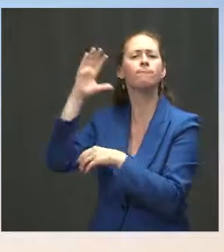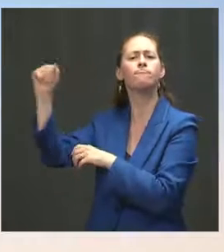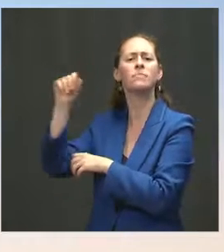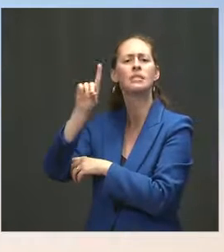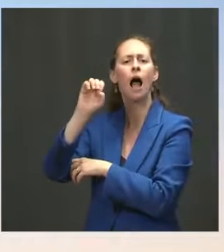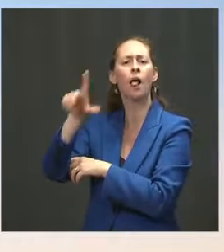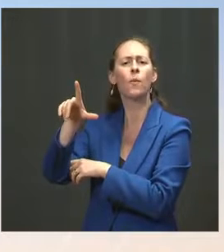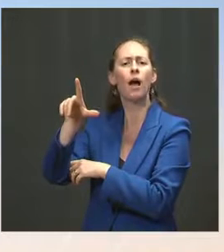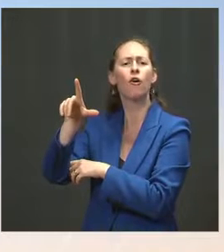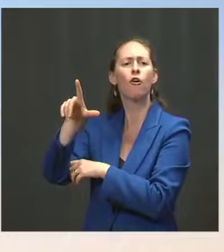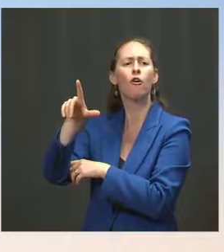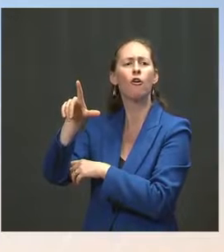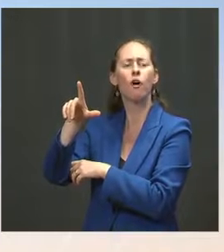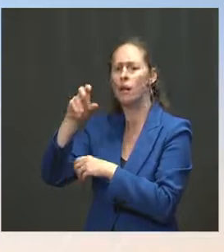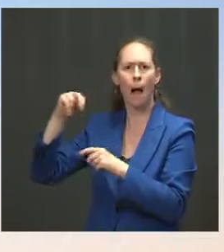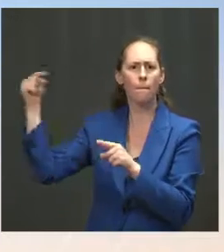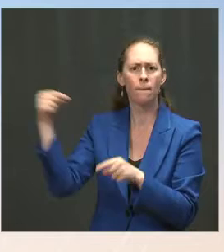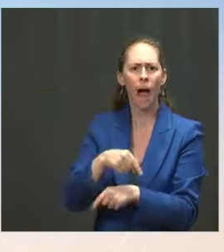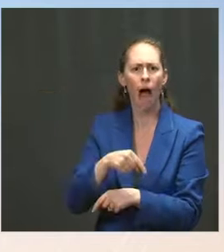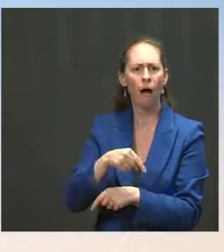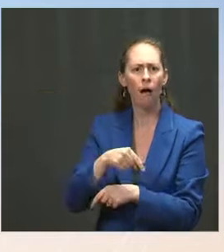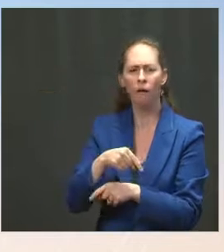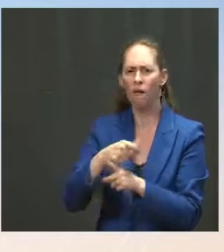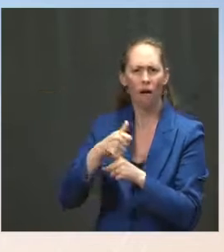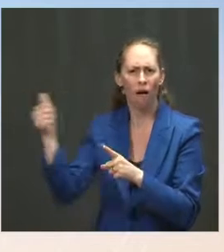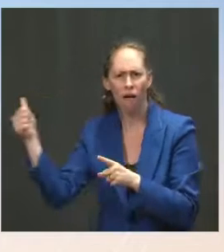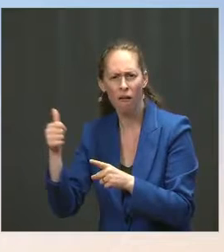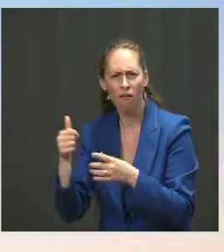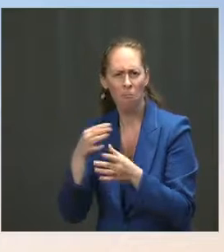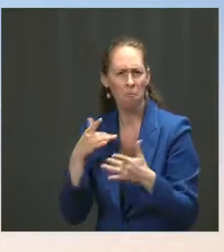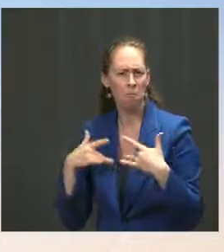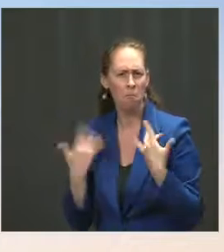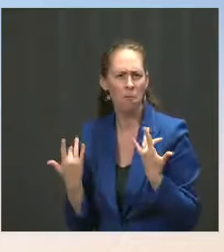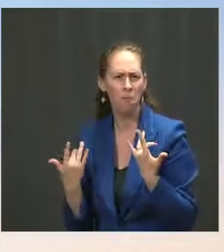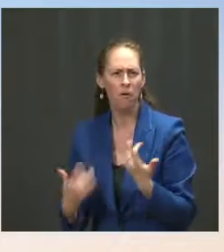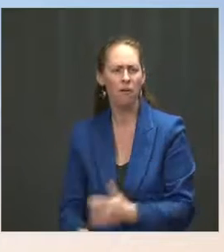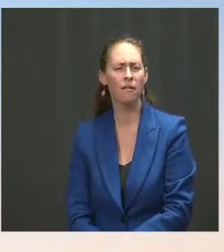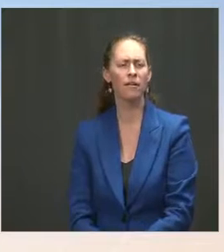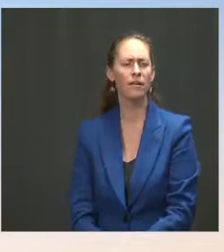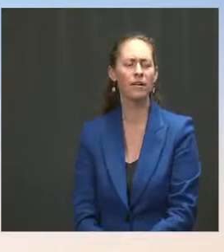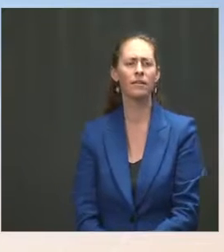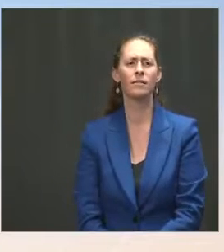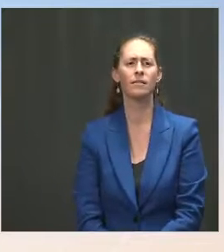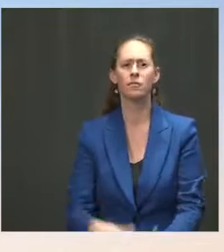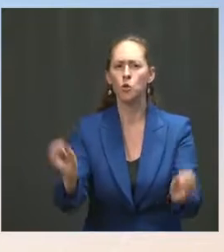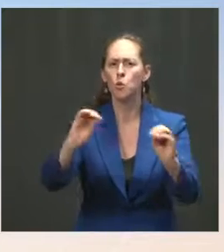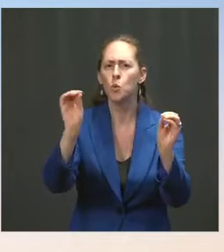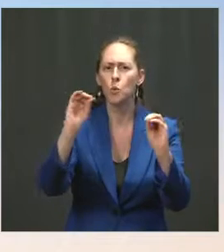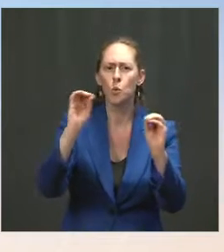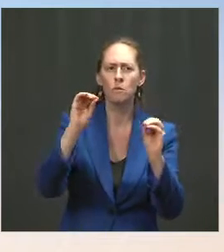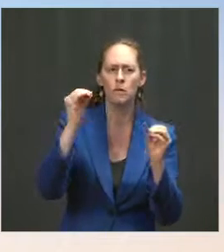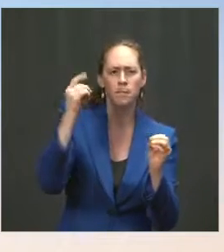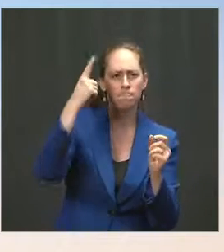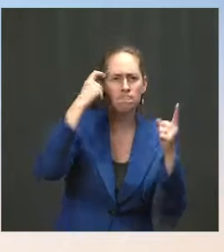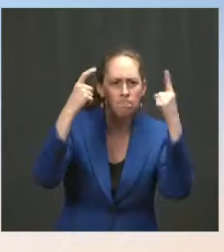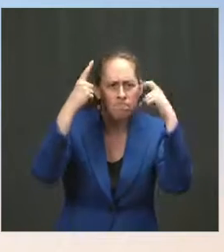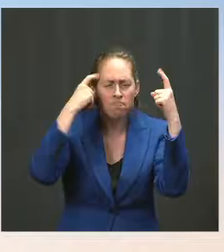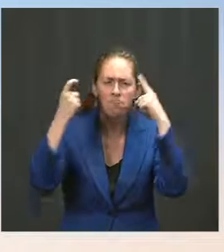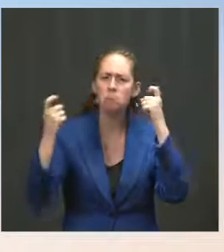not. It's just his travel logistics plans. There's no reason to leave Wilmington for the weekend and go to Camp David